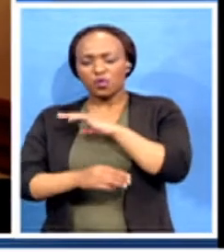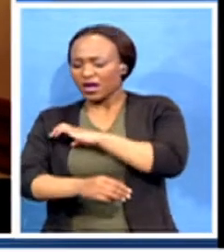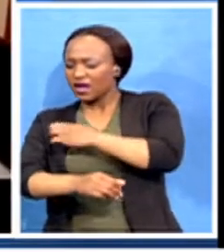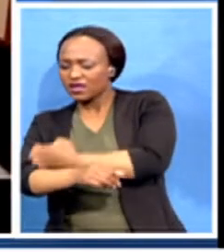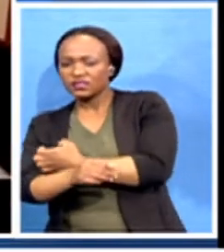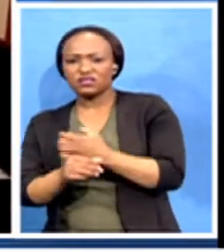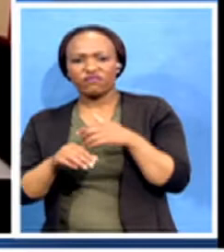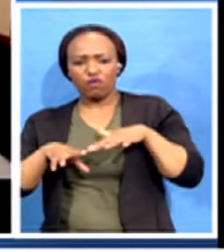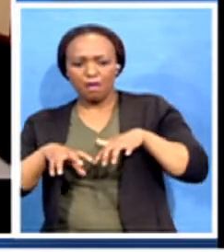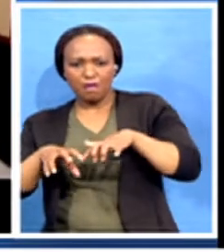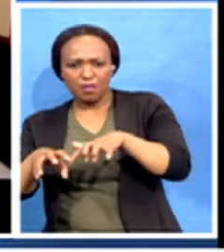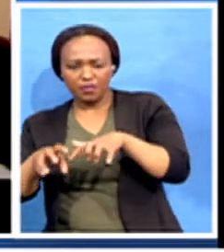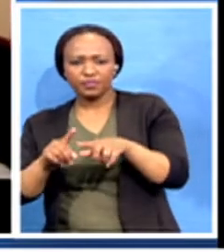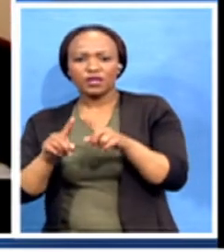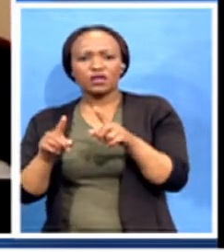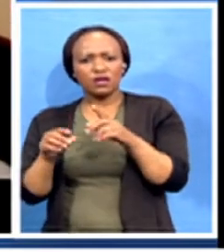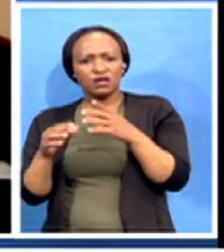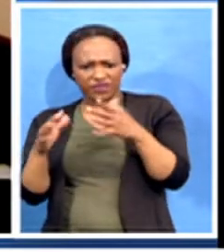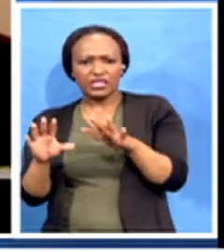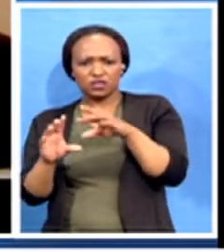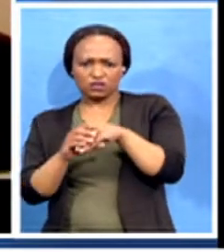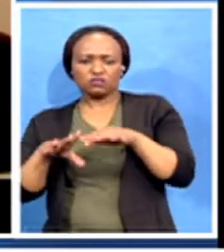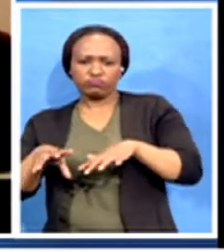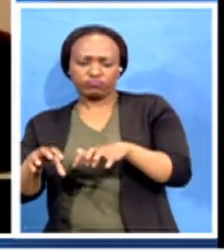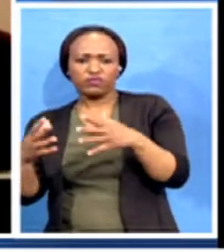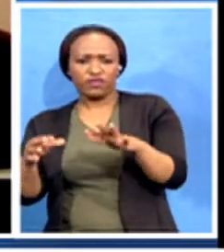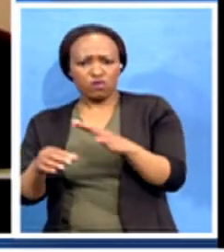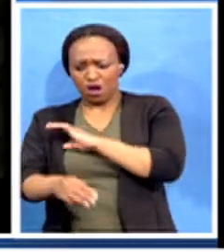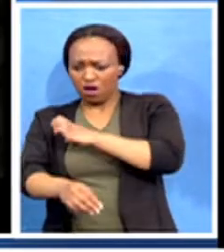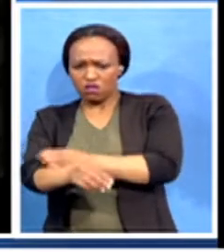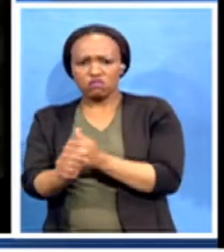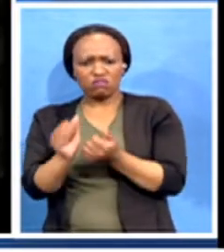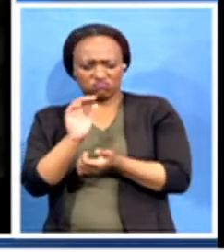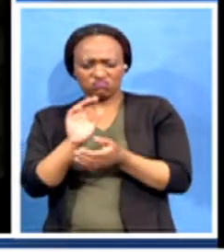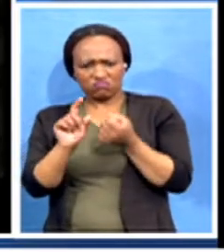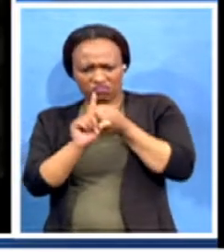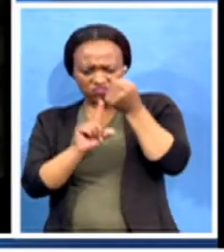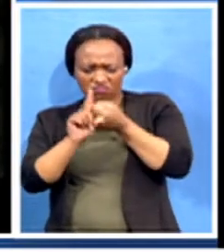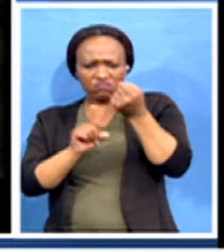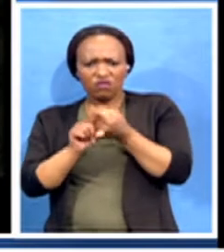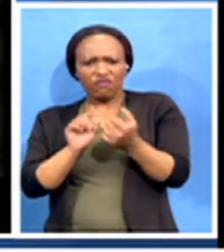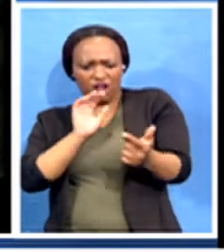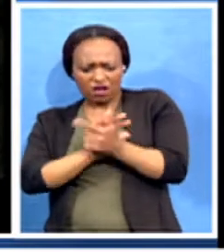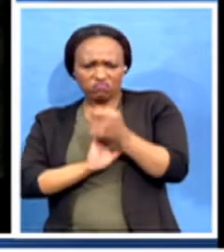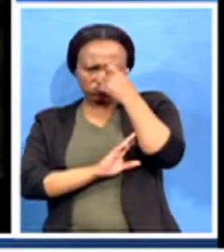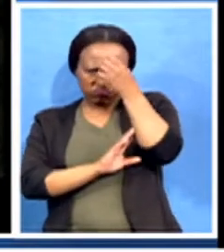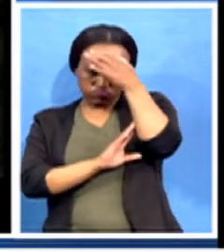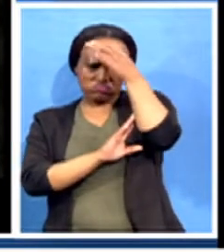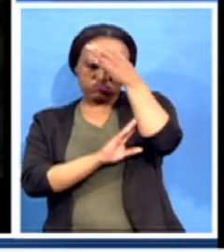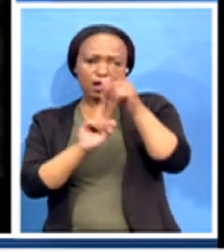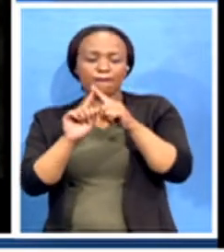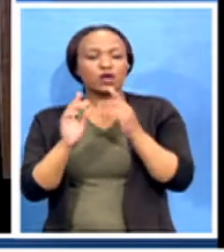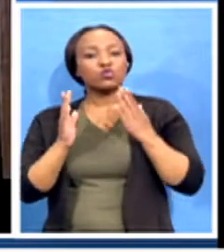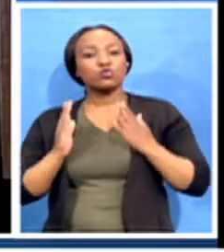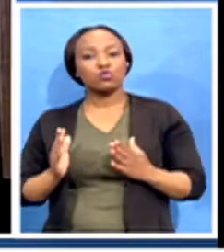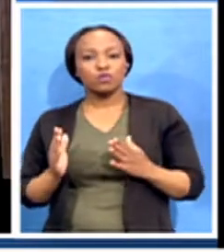for protesting, yes, which he did, with a lot of energy for legal wisdom, but he was so human